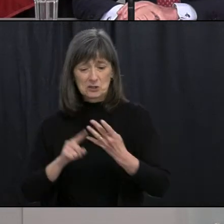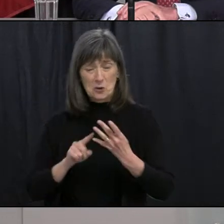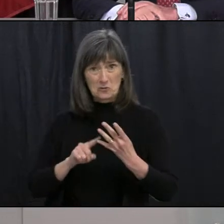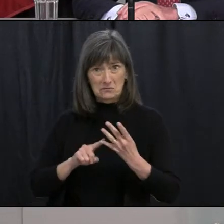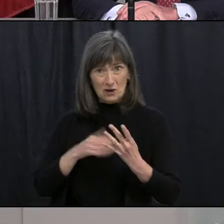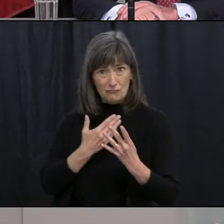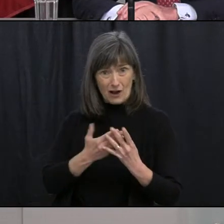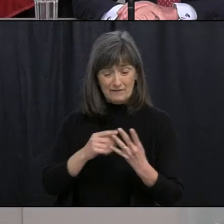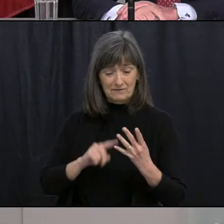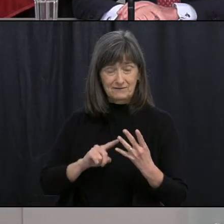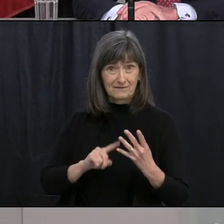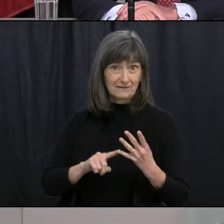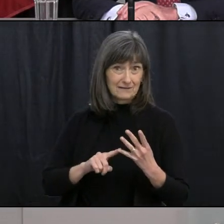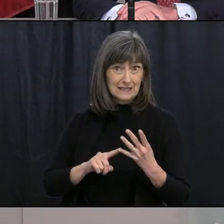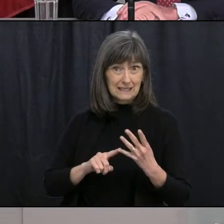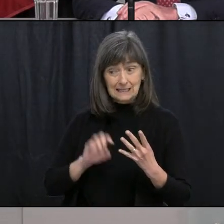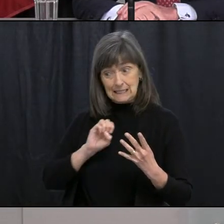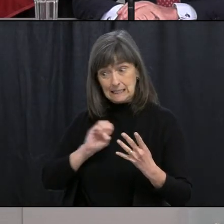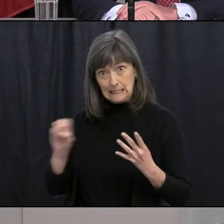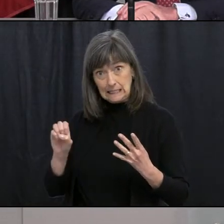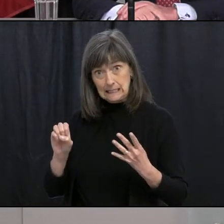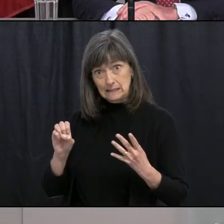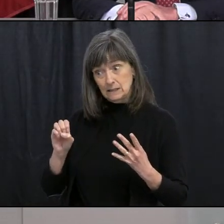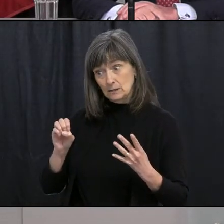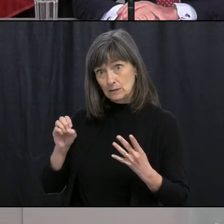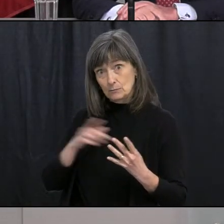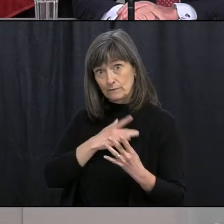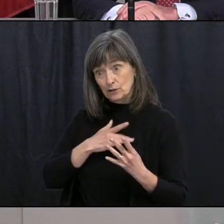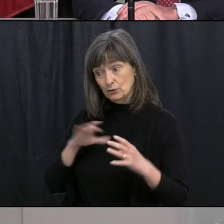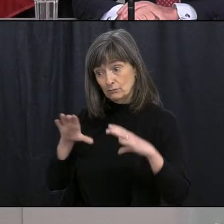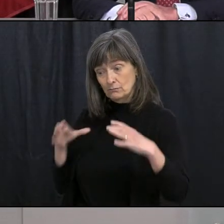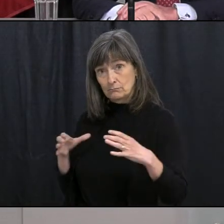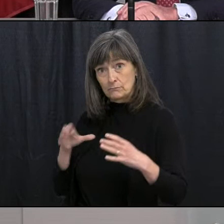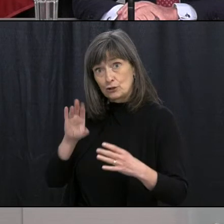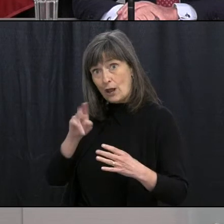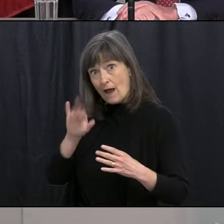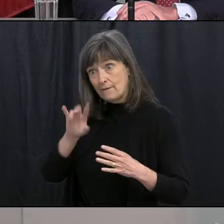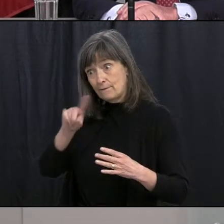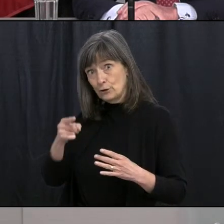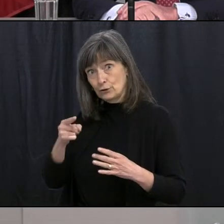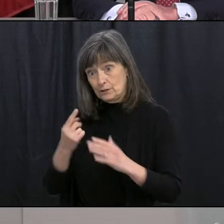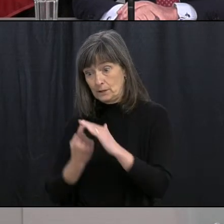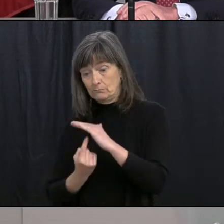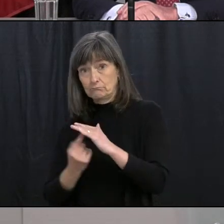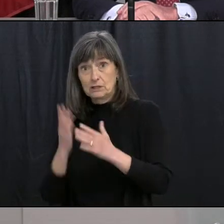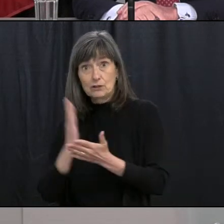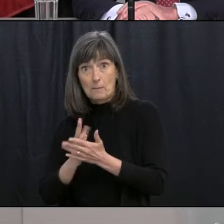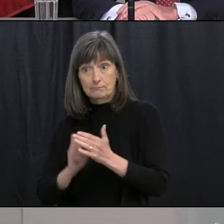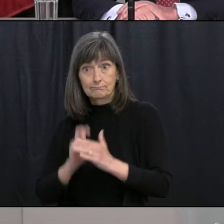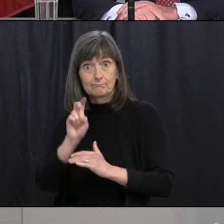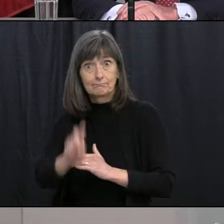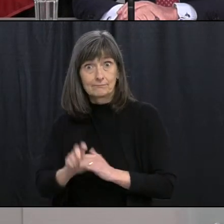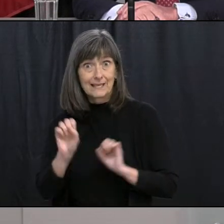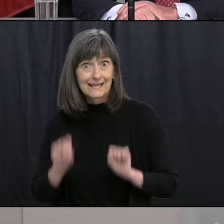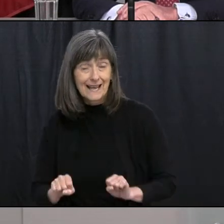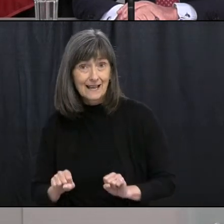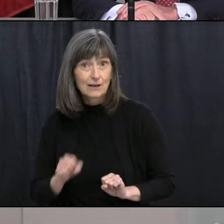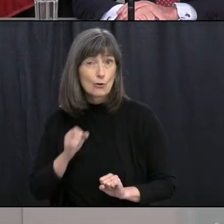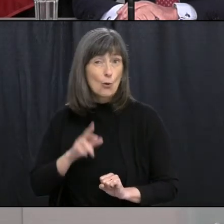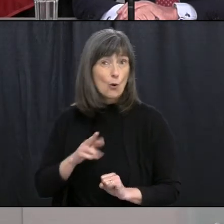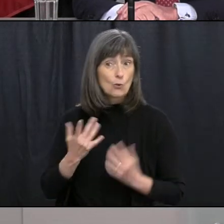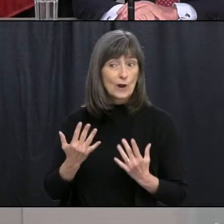mean, like you were saying with the Atlantic bubble, they'll be able to end their quarantine on July 1st, or are they stuck with the 2 weeks of isolation that applied when they